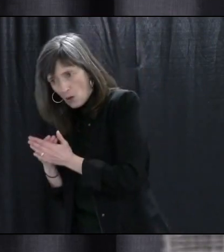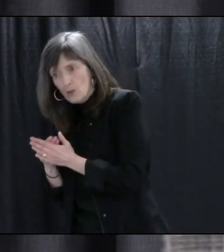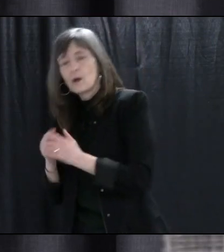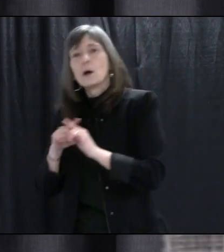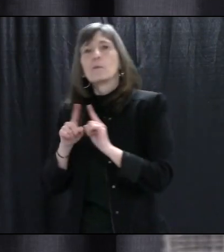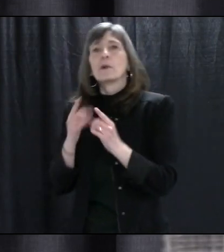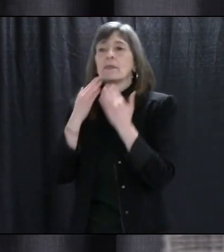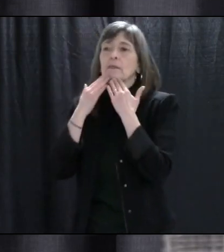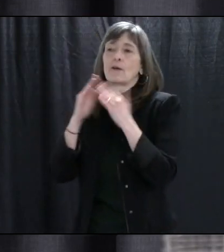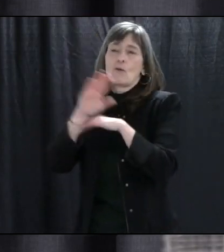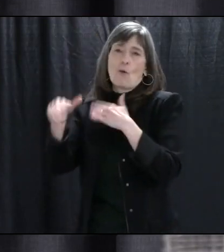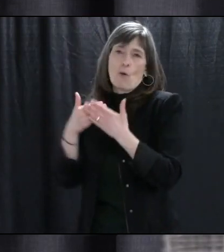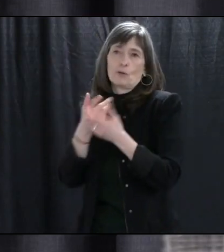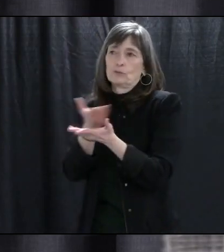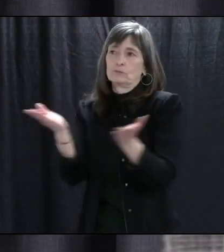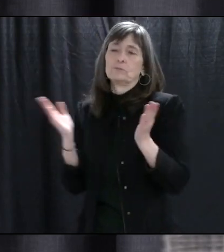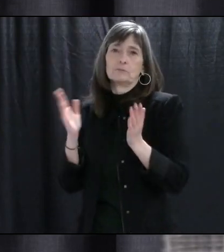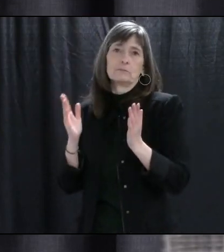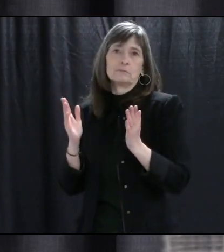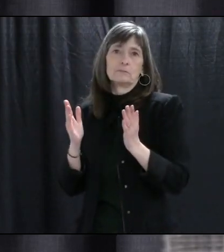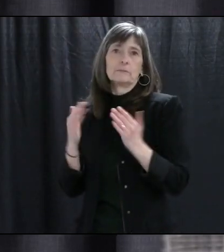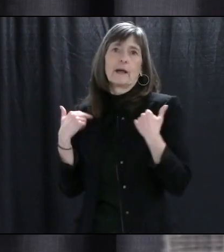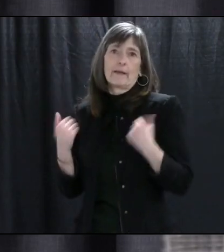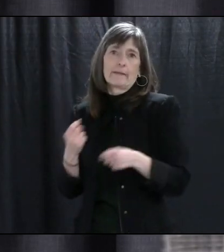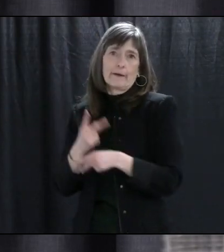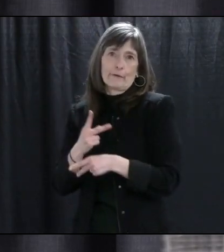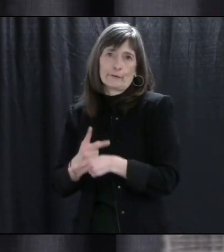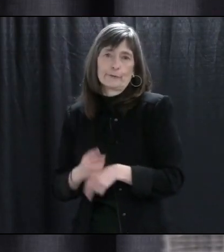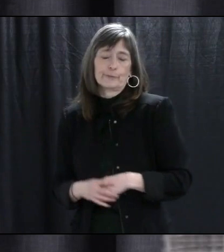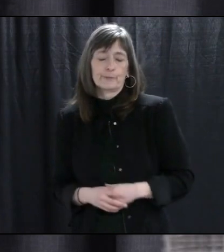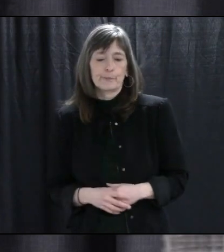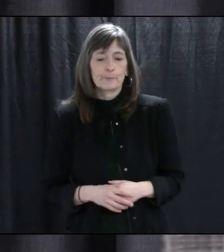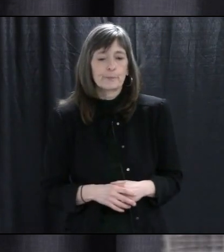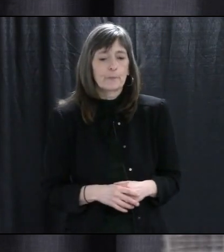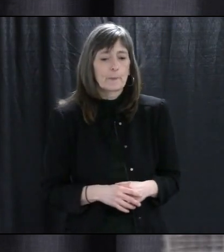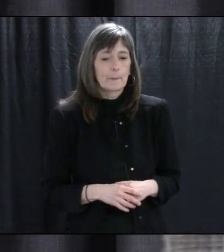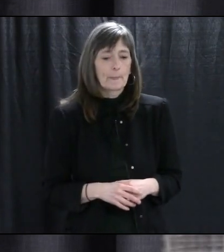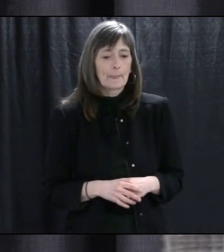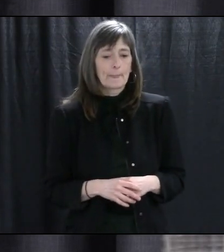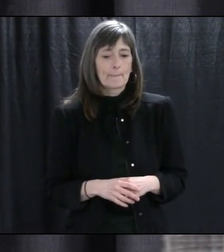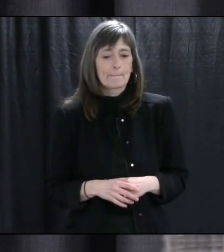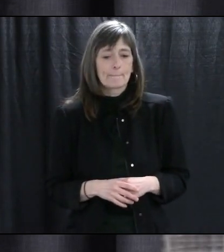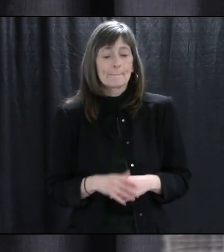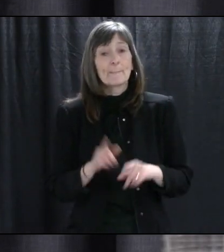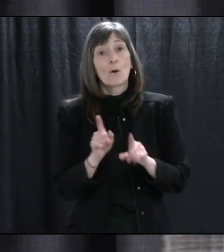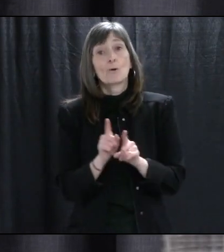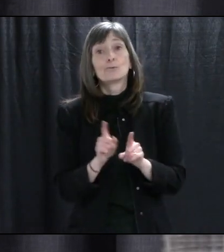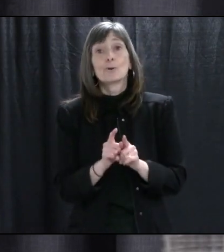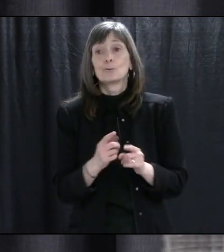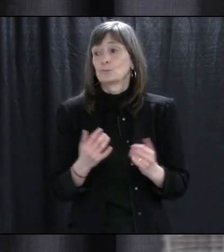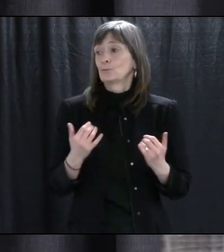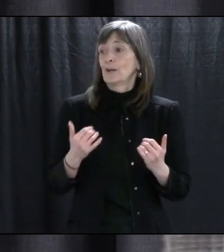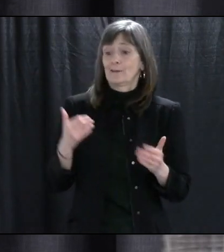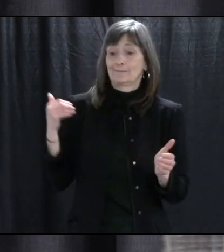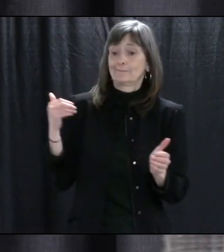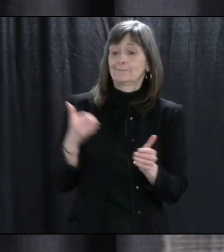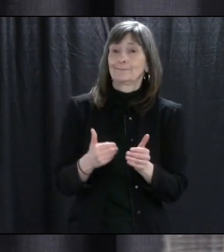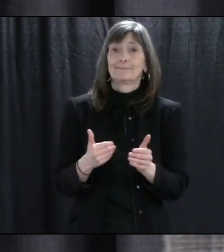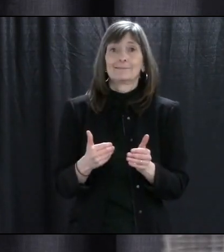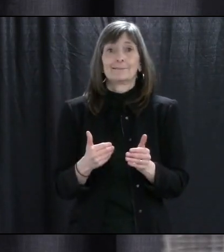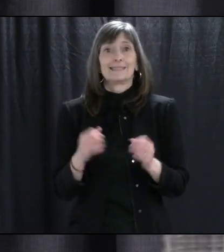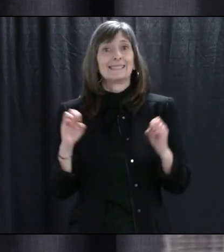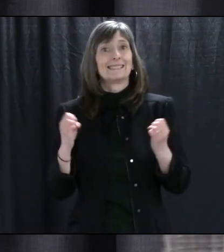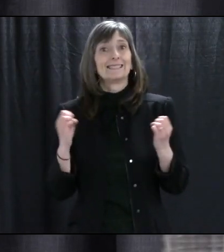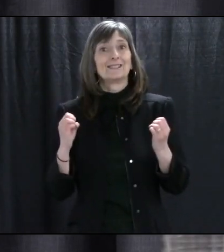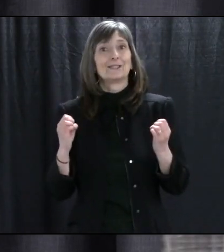and thank everyone. I think it is also a time of tradition. We're coming up to, for